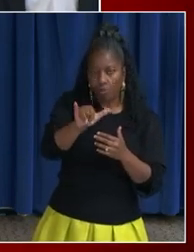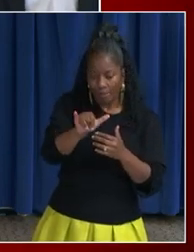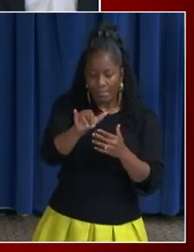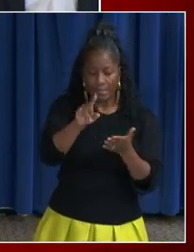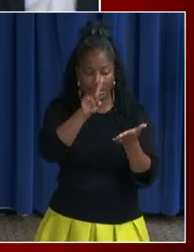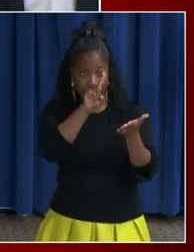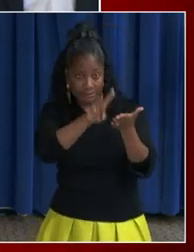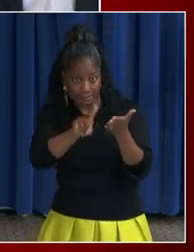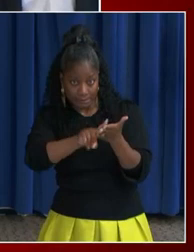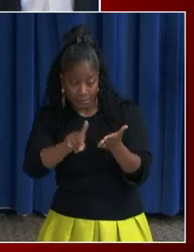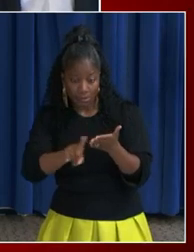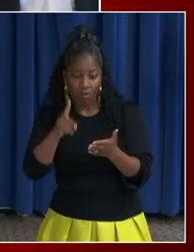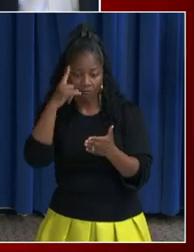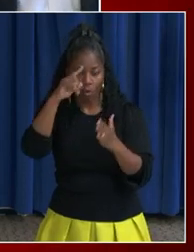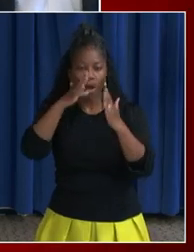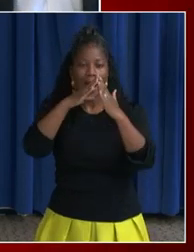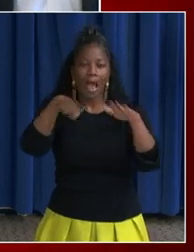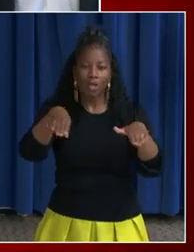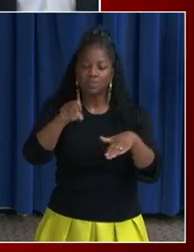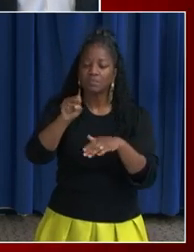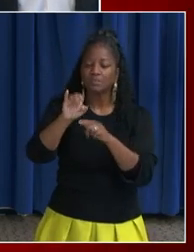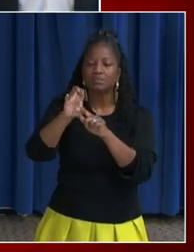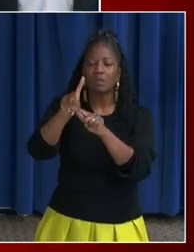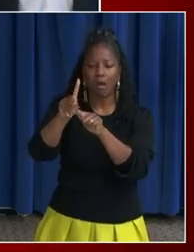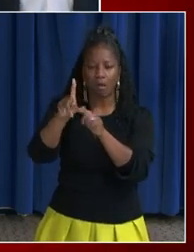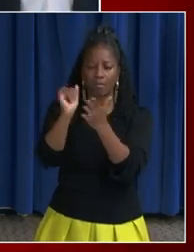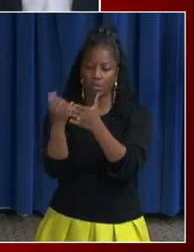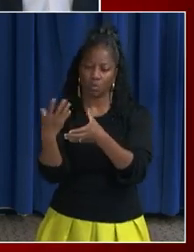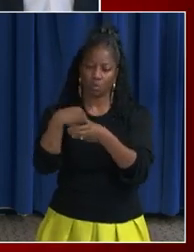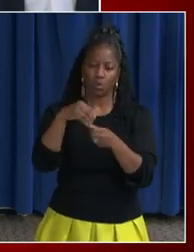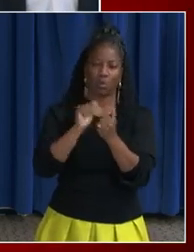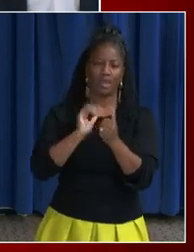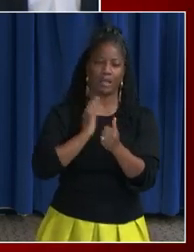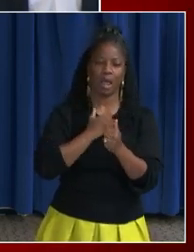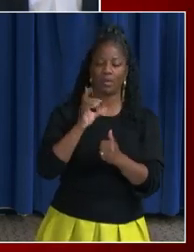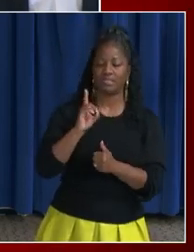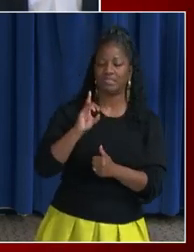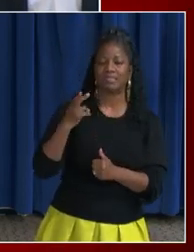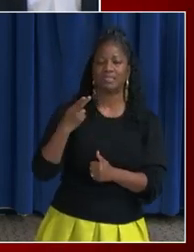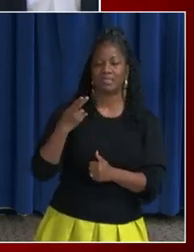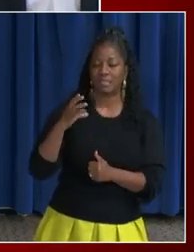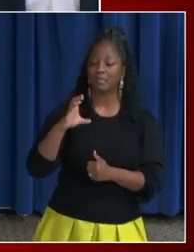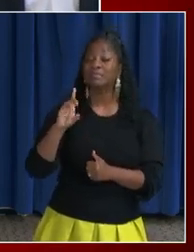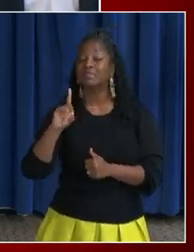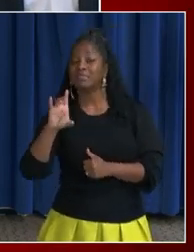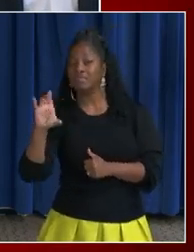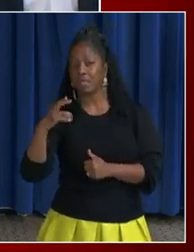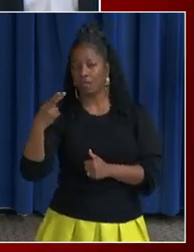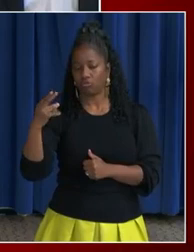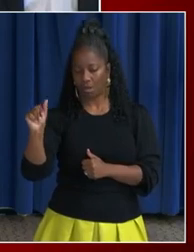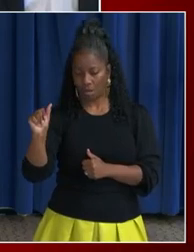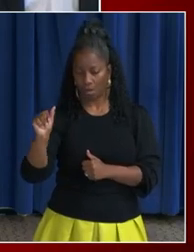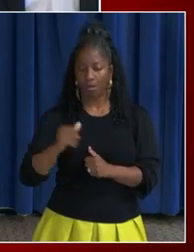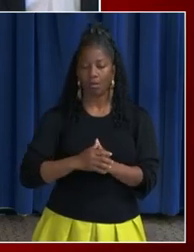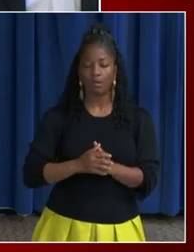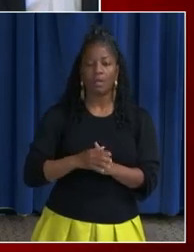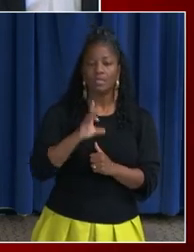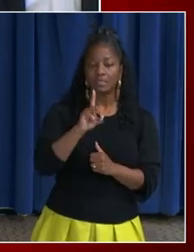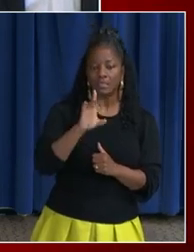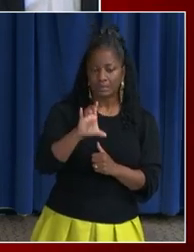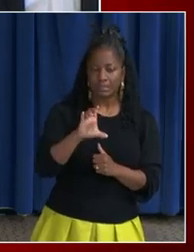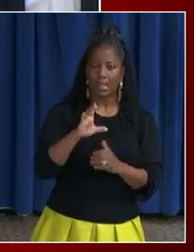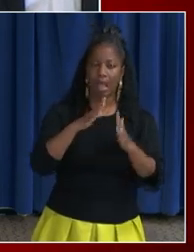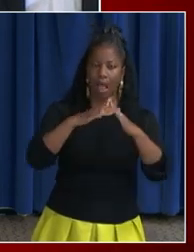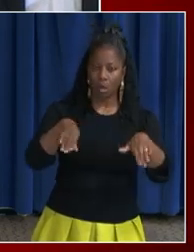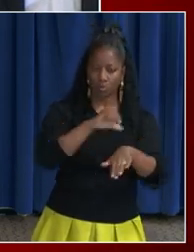the housing stock that is part of the DC Housing Authority, and making sure that each of those